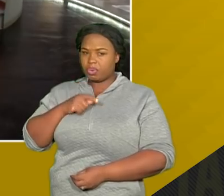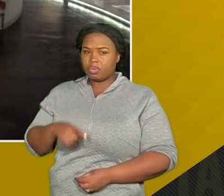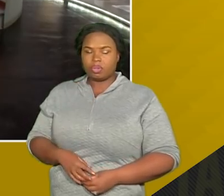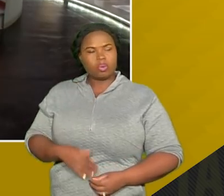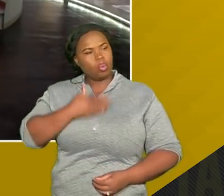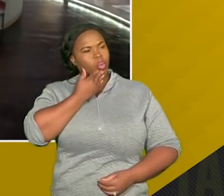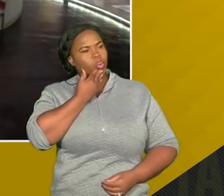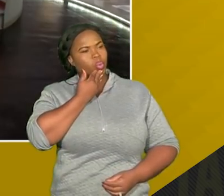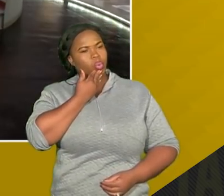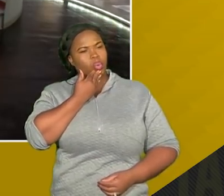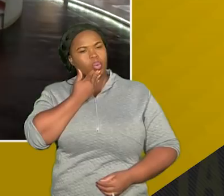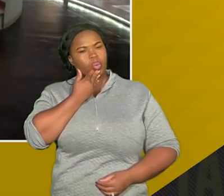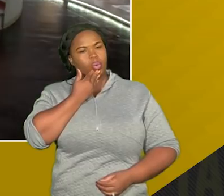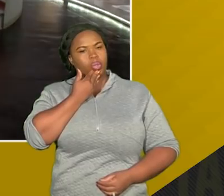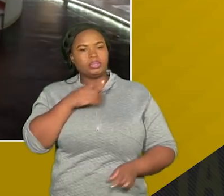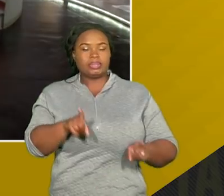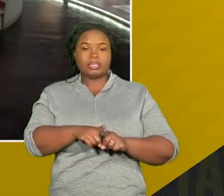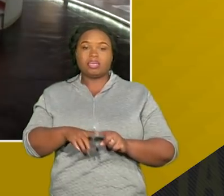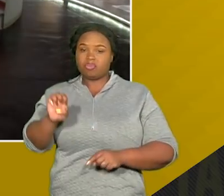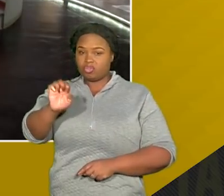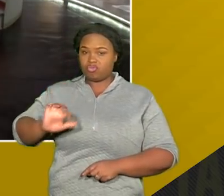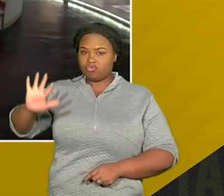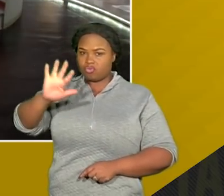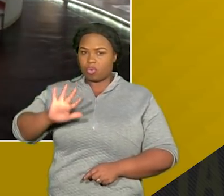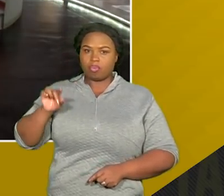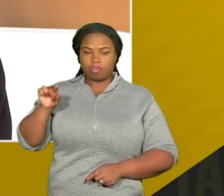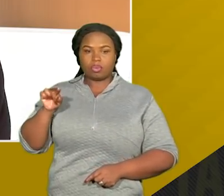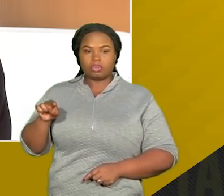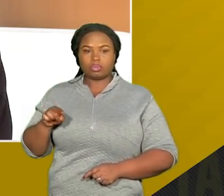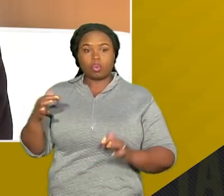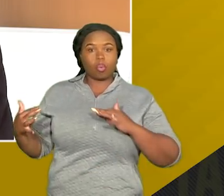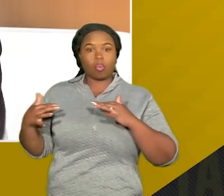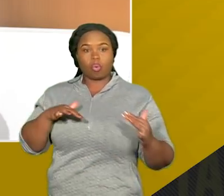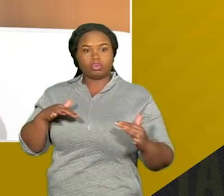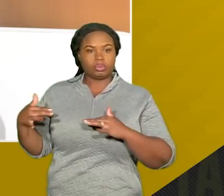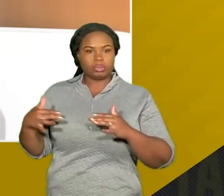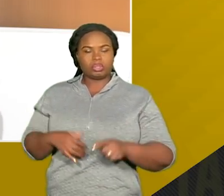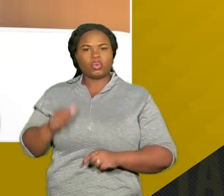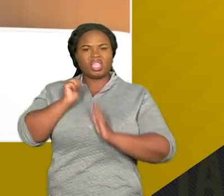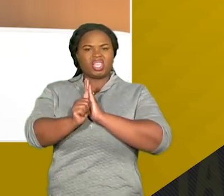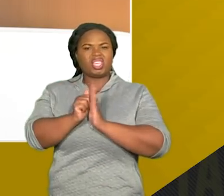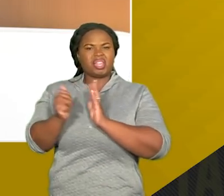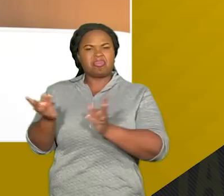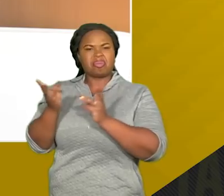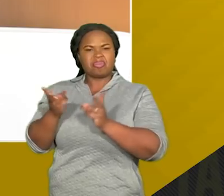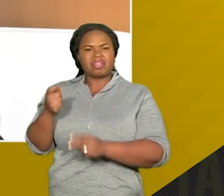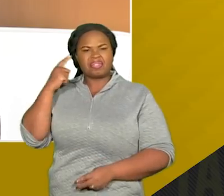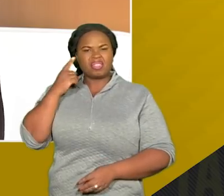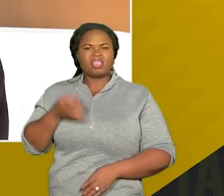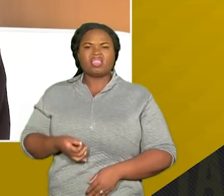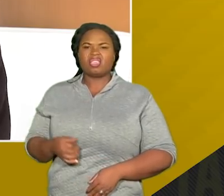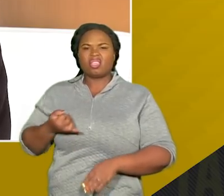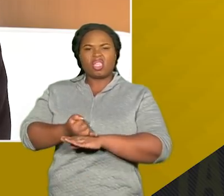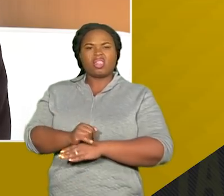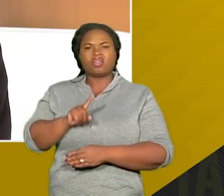Who's other people? For example, in Europe, not long ago, they had witchcraft wars. They were busy killing people, I think up to the early